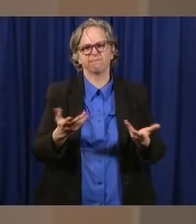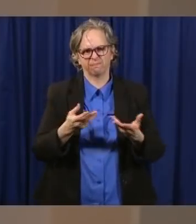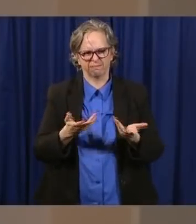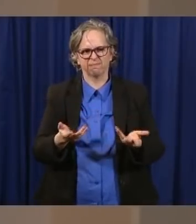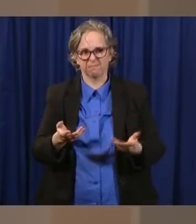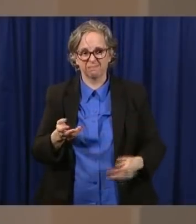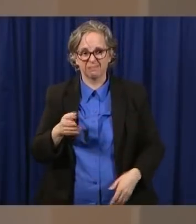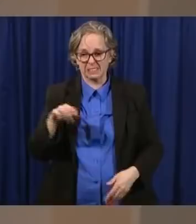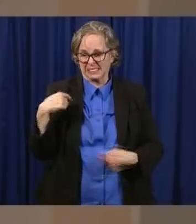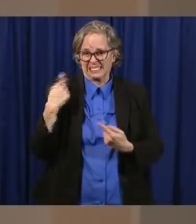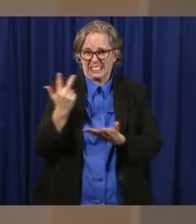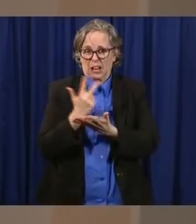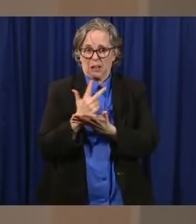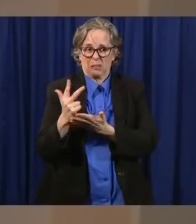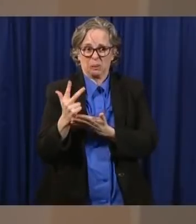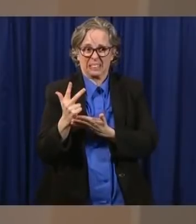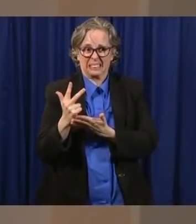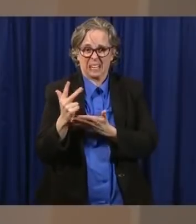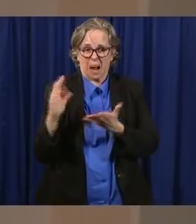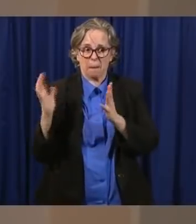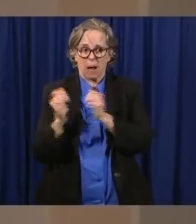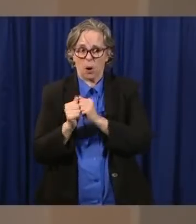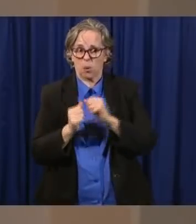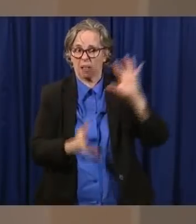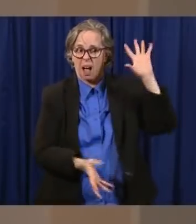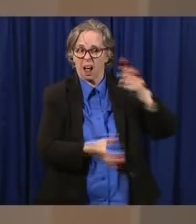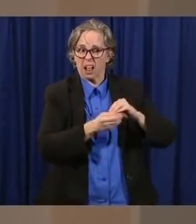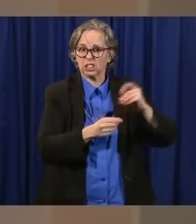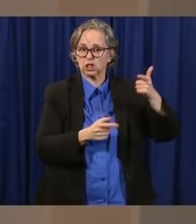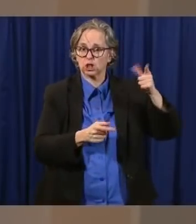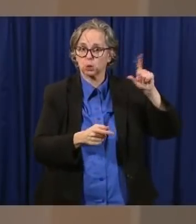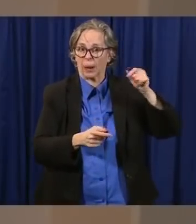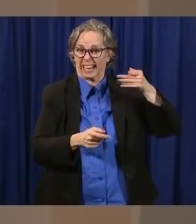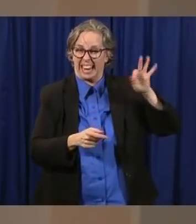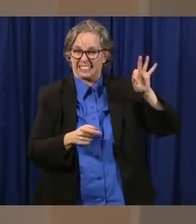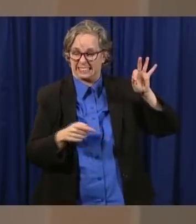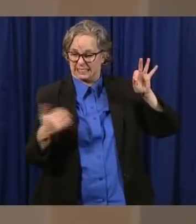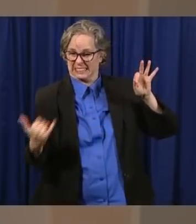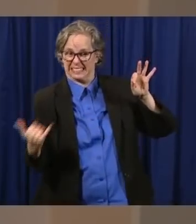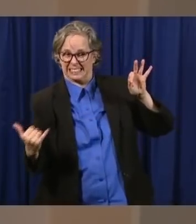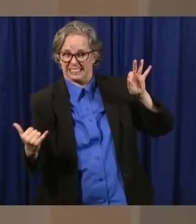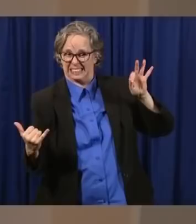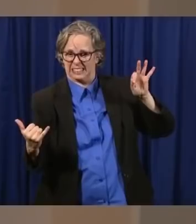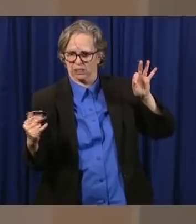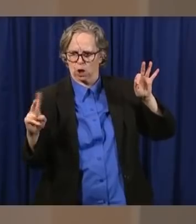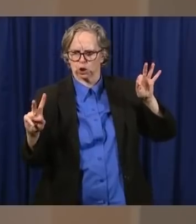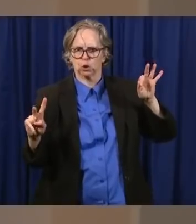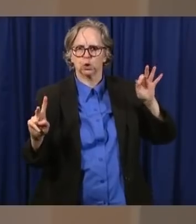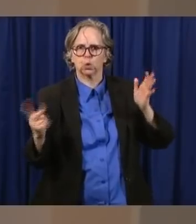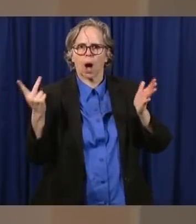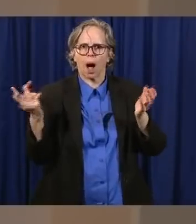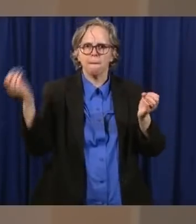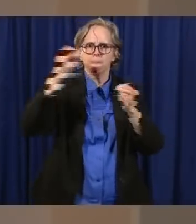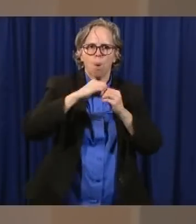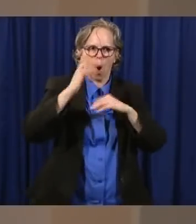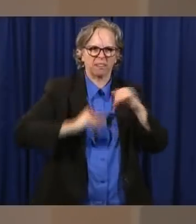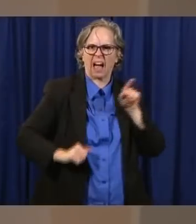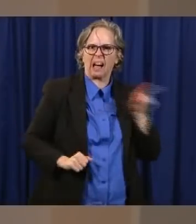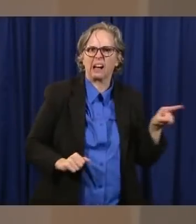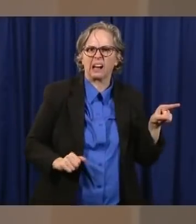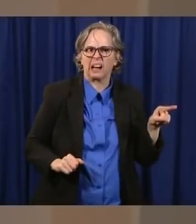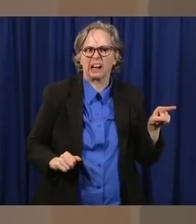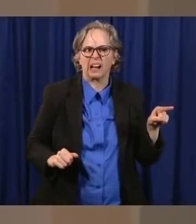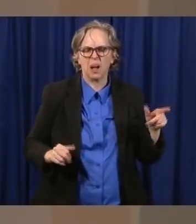had in all of 2019. So you can see that there is just an enormous amount of activity